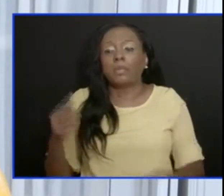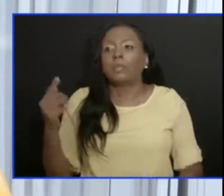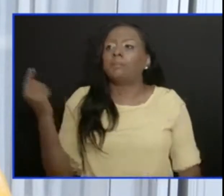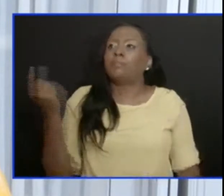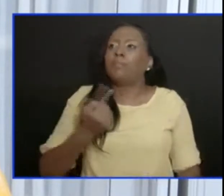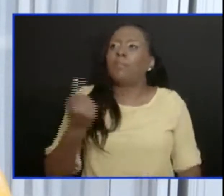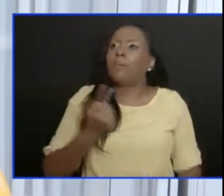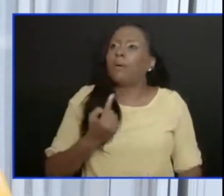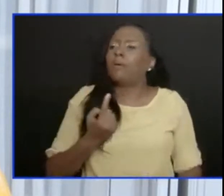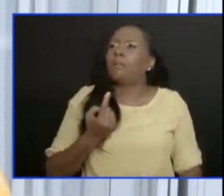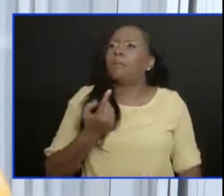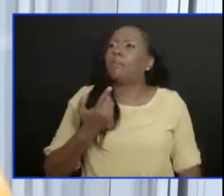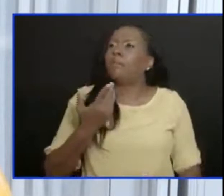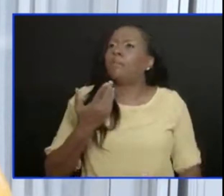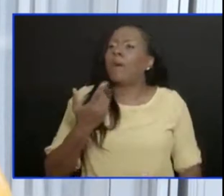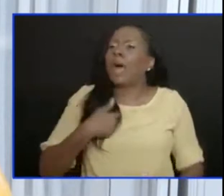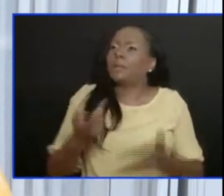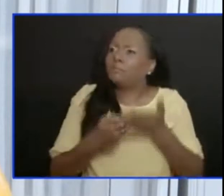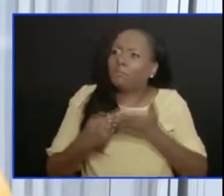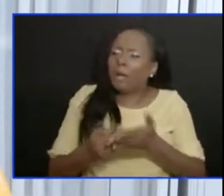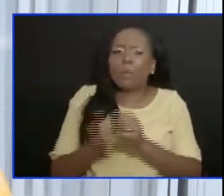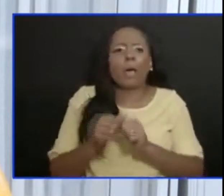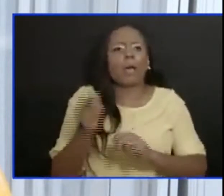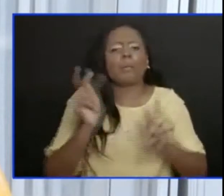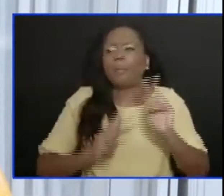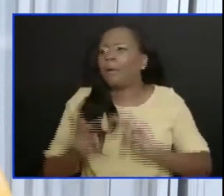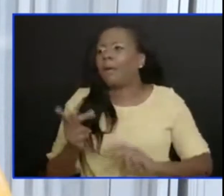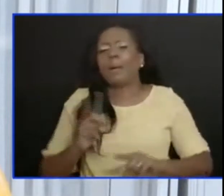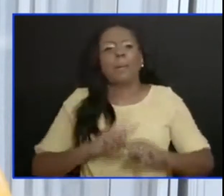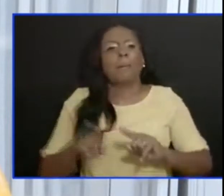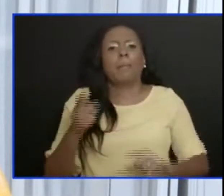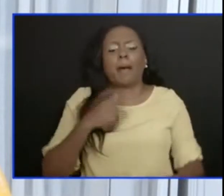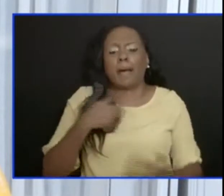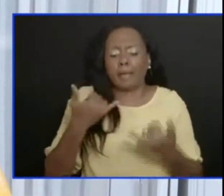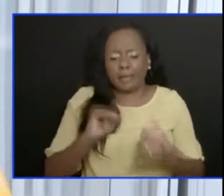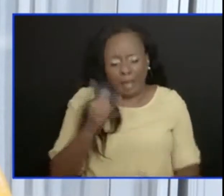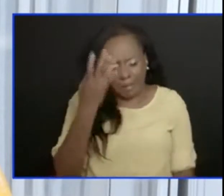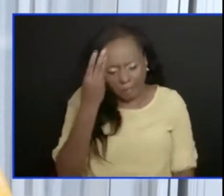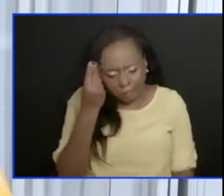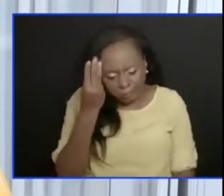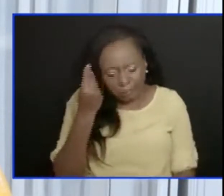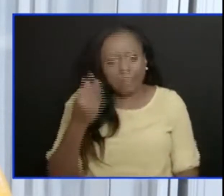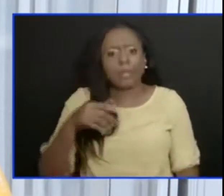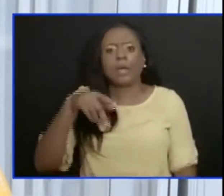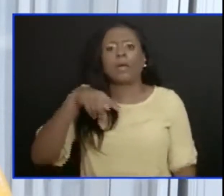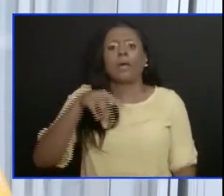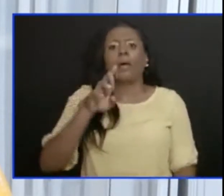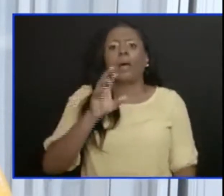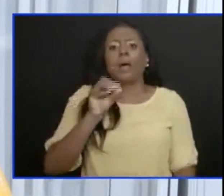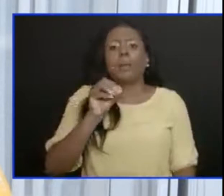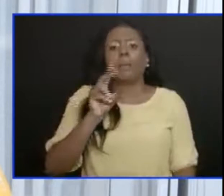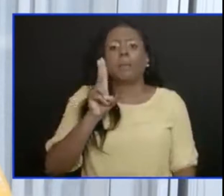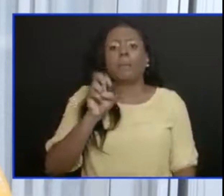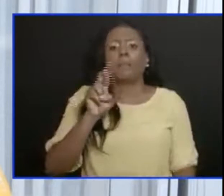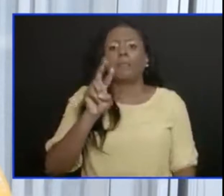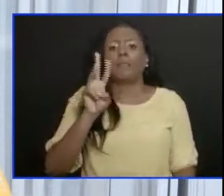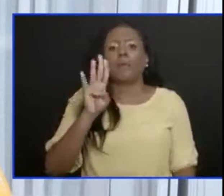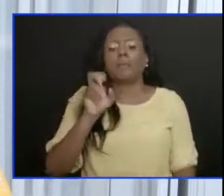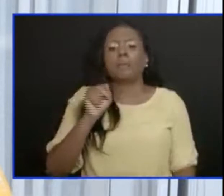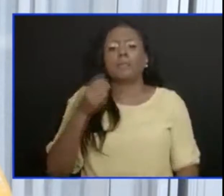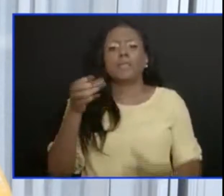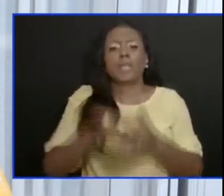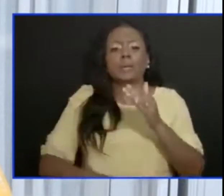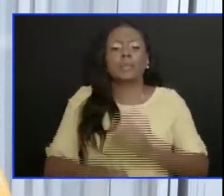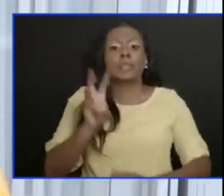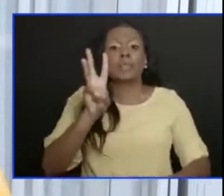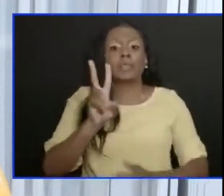friends, was still absent. And I then returned to Proverbs 6, verse 6, and found the answer.